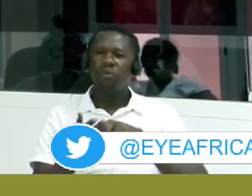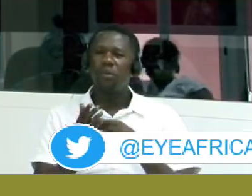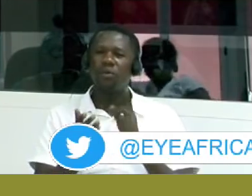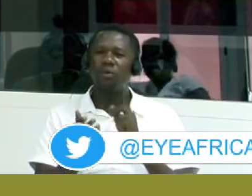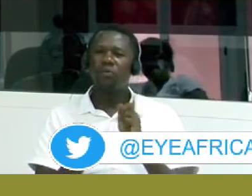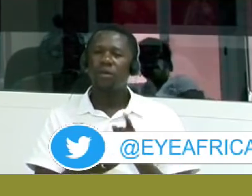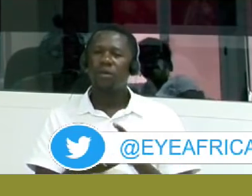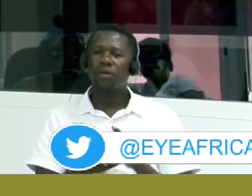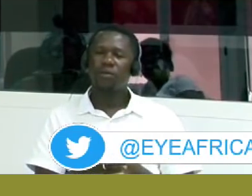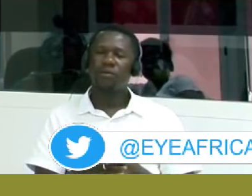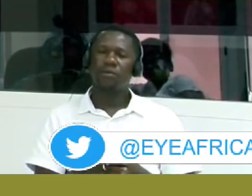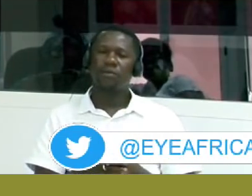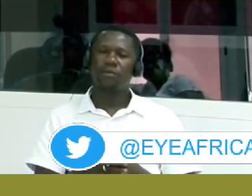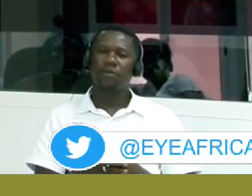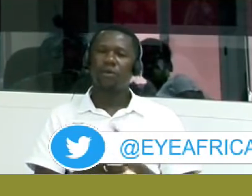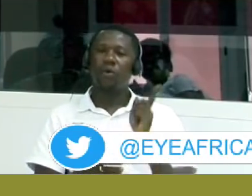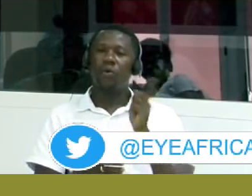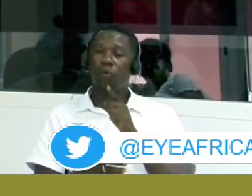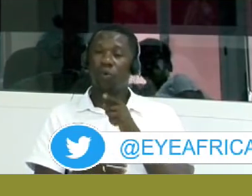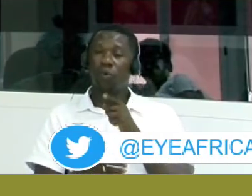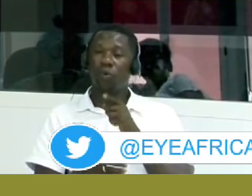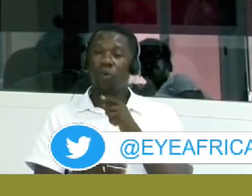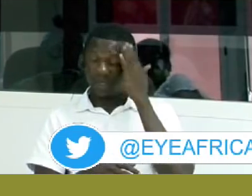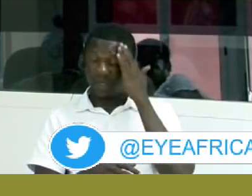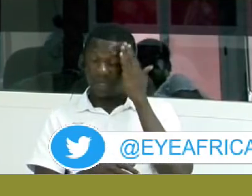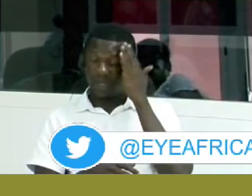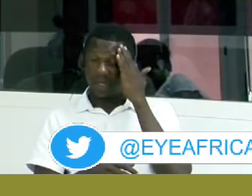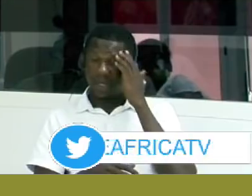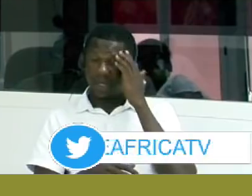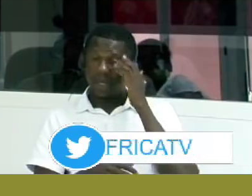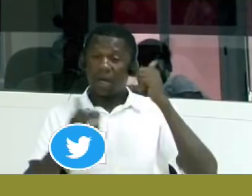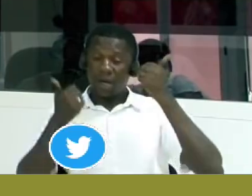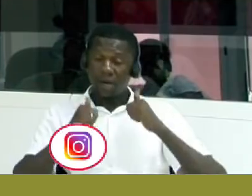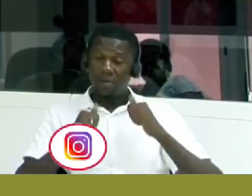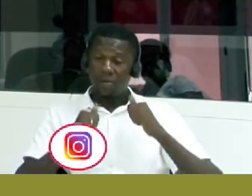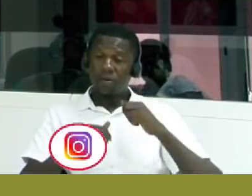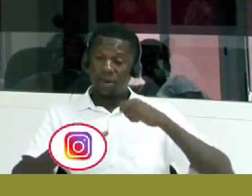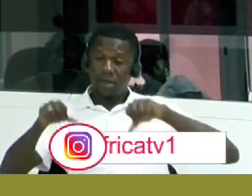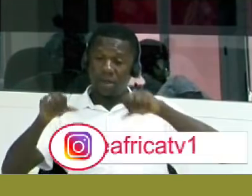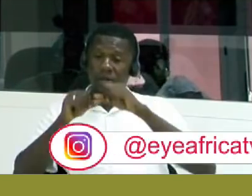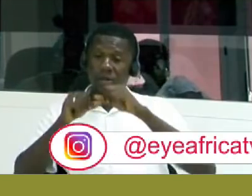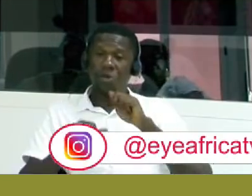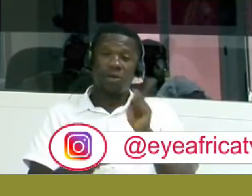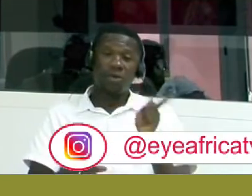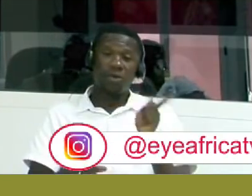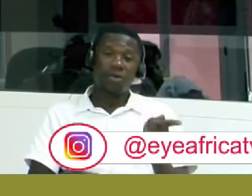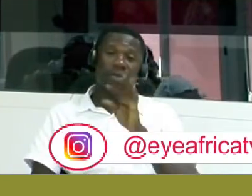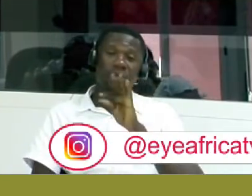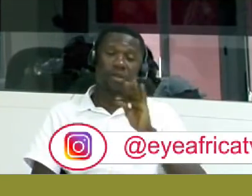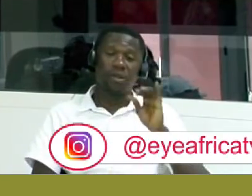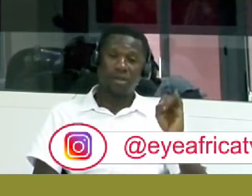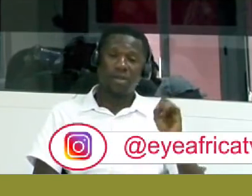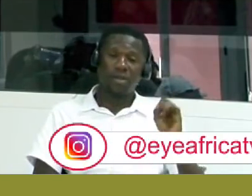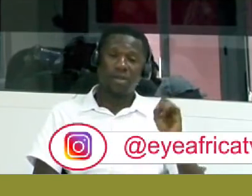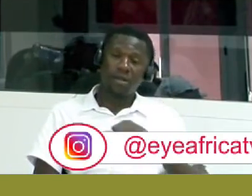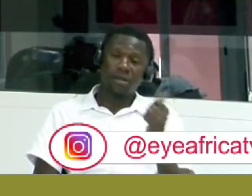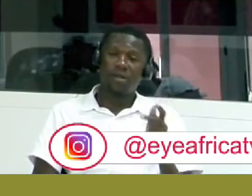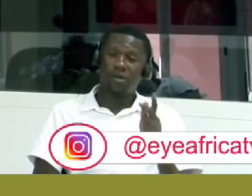What do you think happened around GTTI and Westfield? What do you think